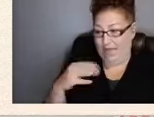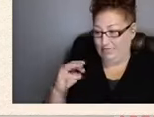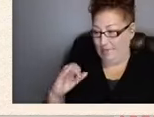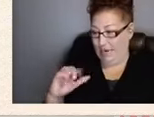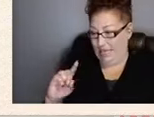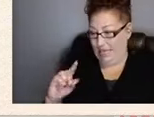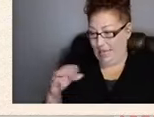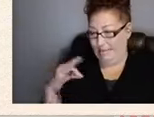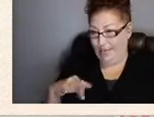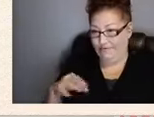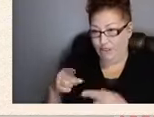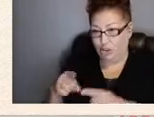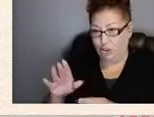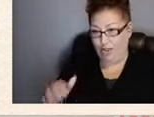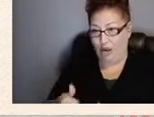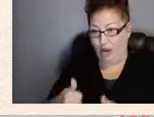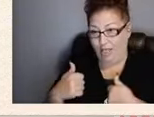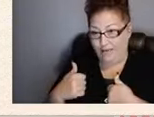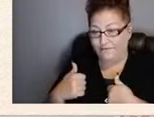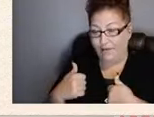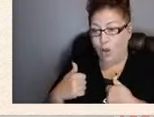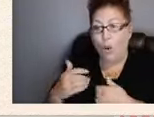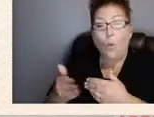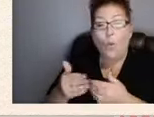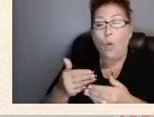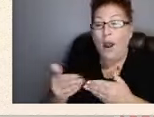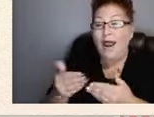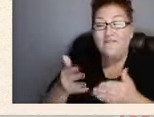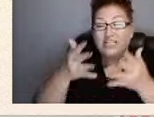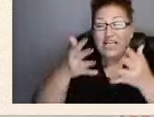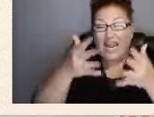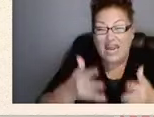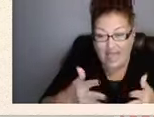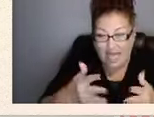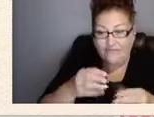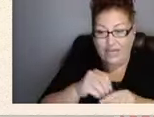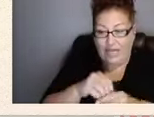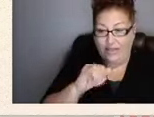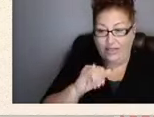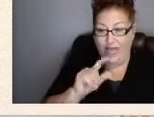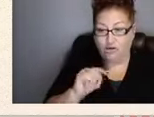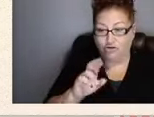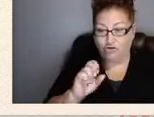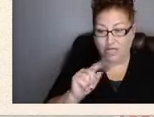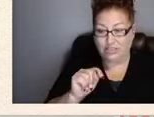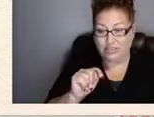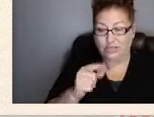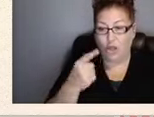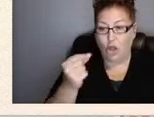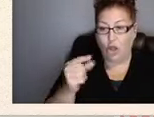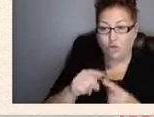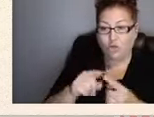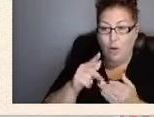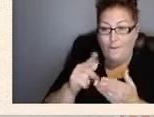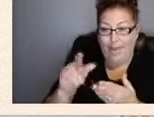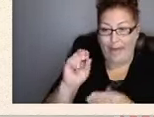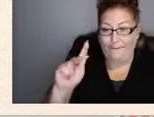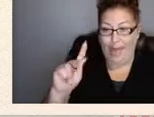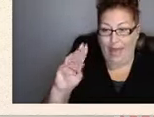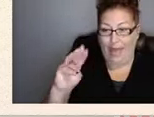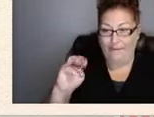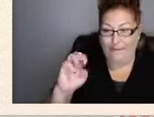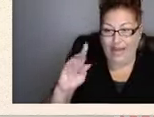their lifetime, whatever is left over in the trust goes to pay back Medicaid. It